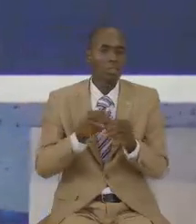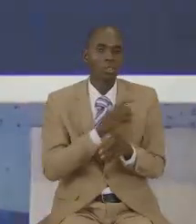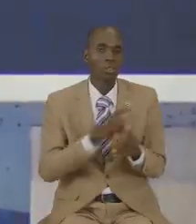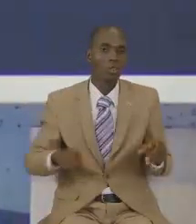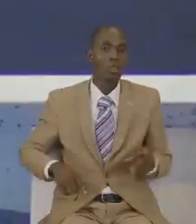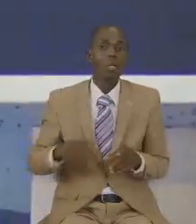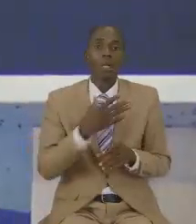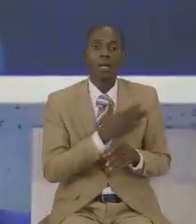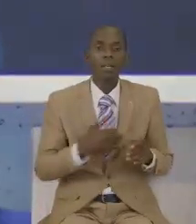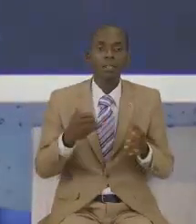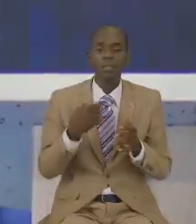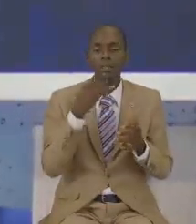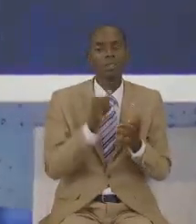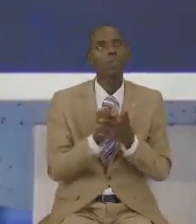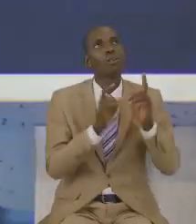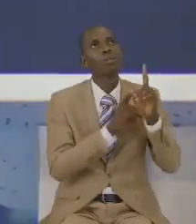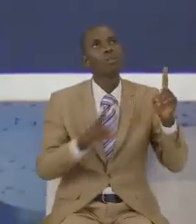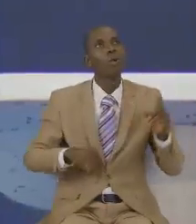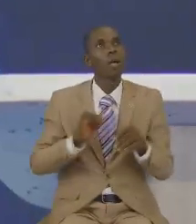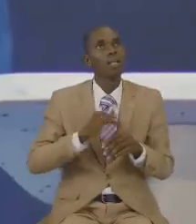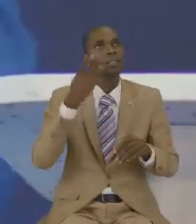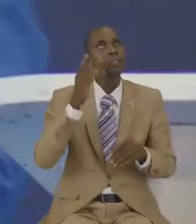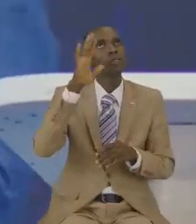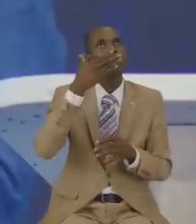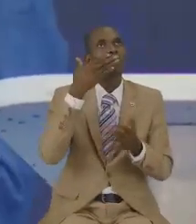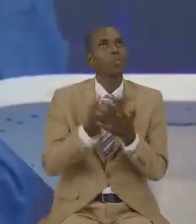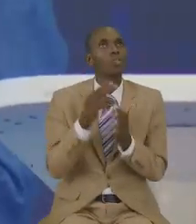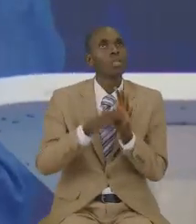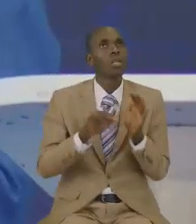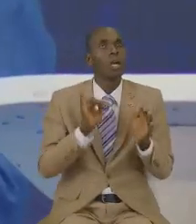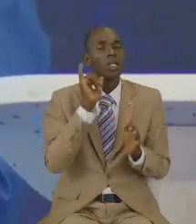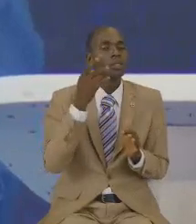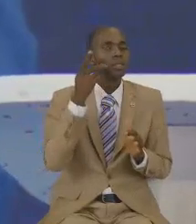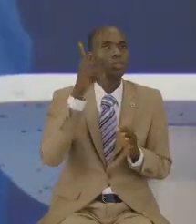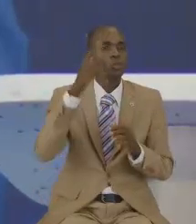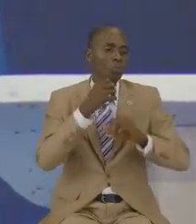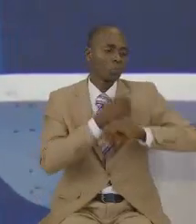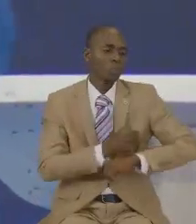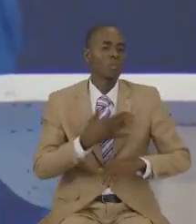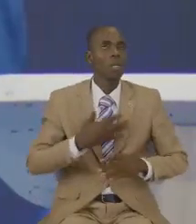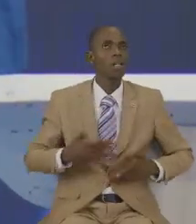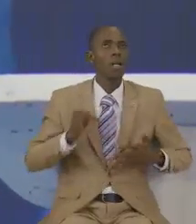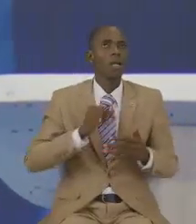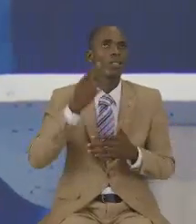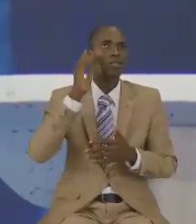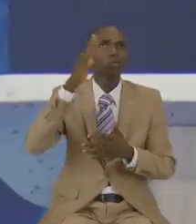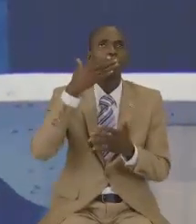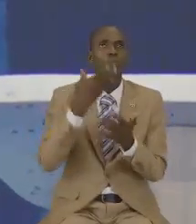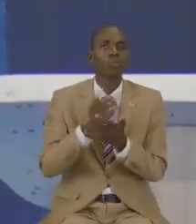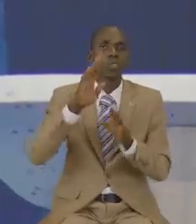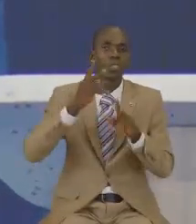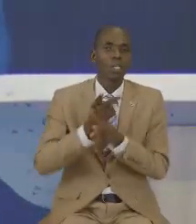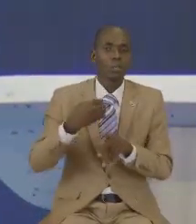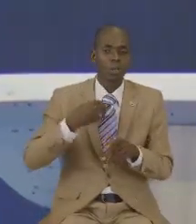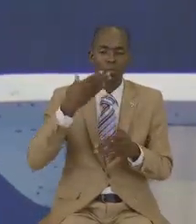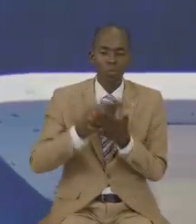itself and you say, Lord, I see your goodness. You preserve my life. I see your goodness. You keep me in health. I